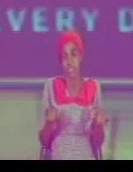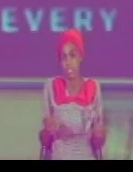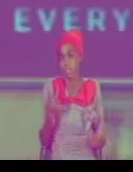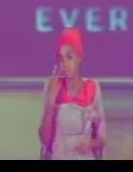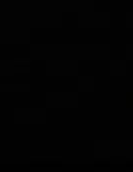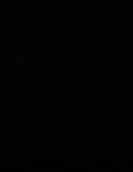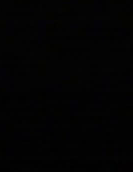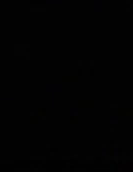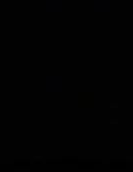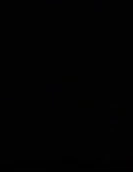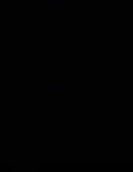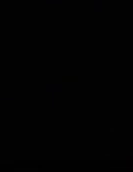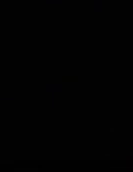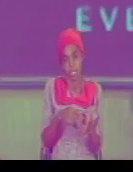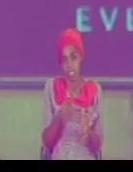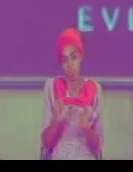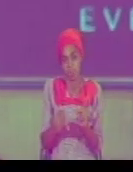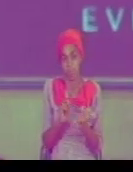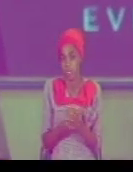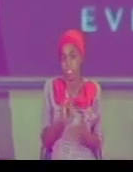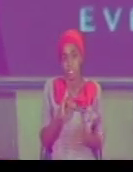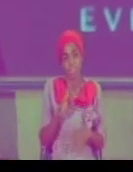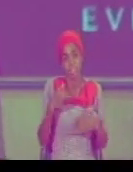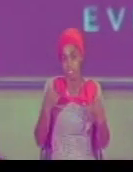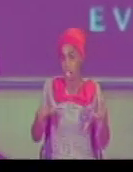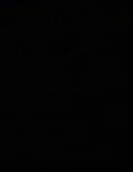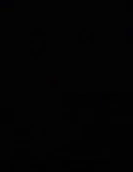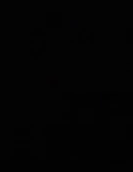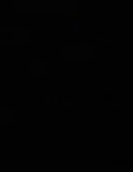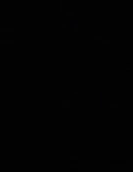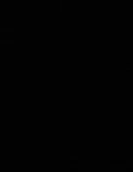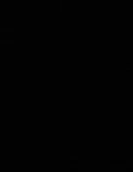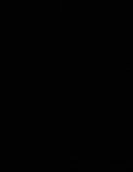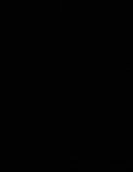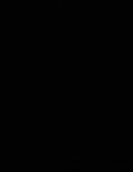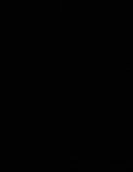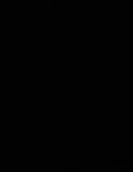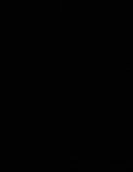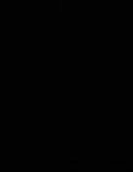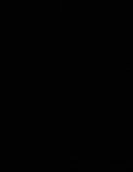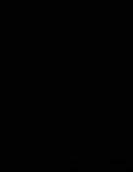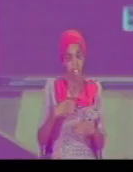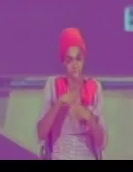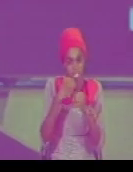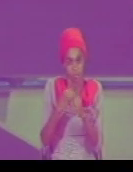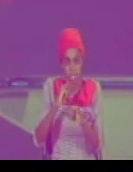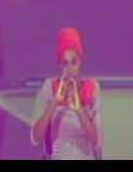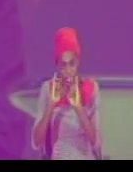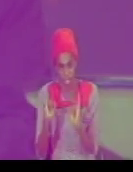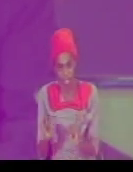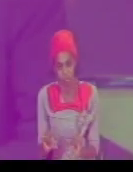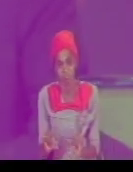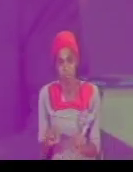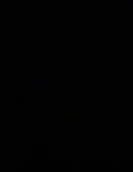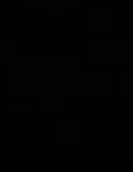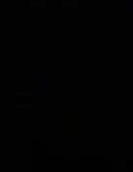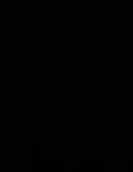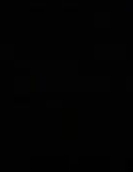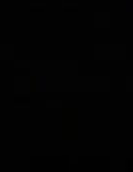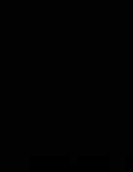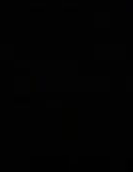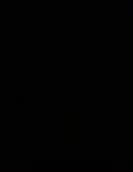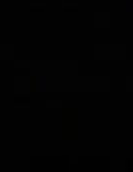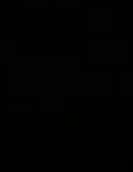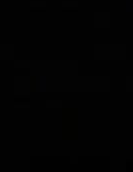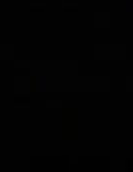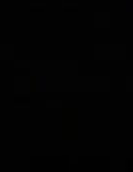me. They made a calf, and instead of praising me and me, they are praising the calf of